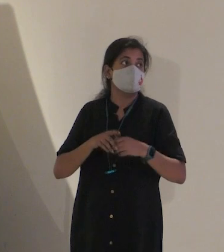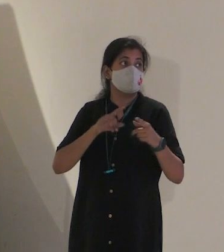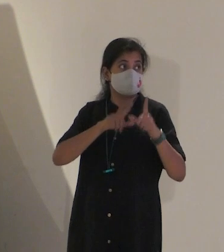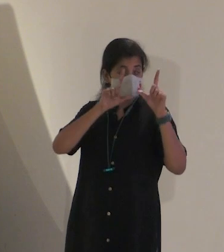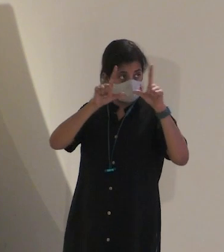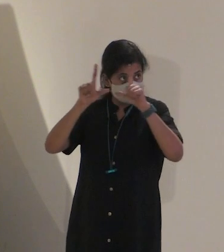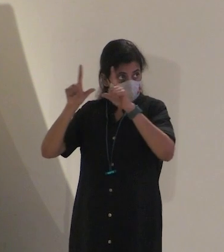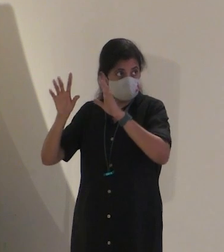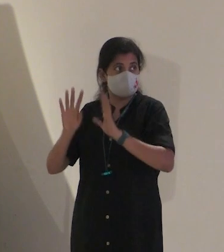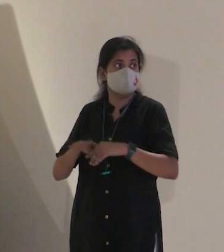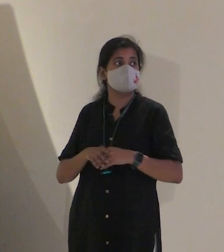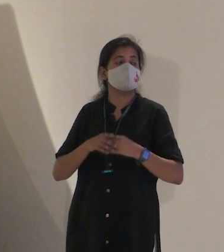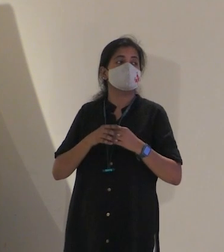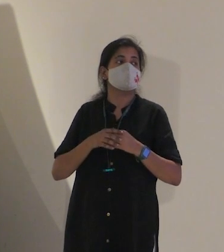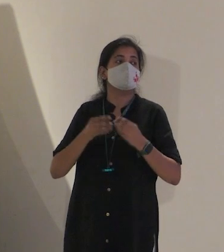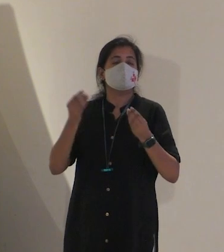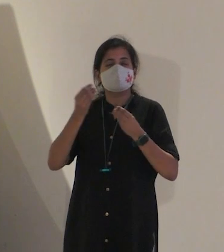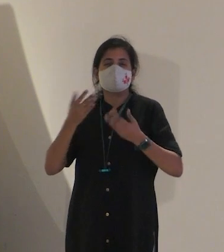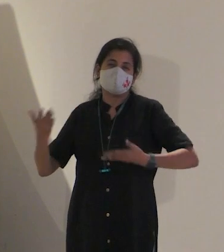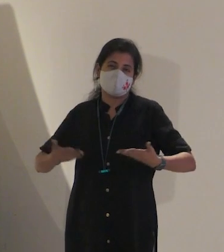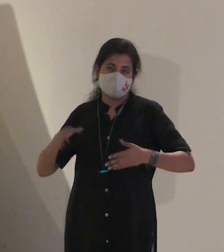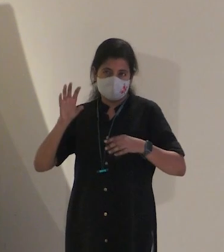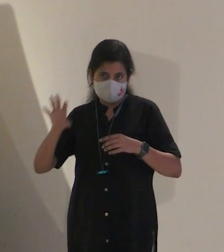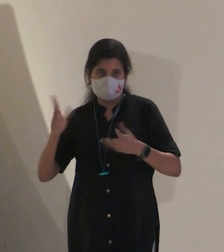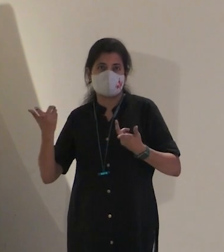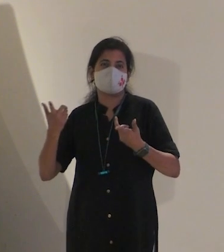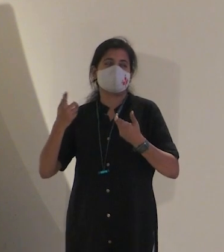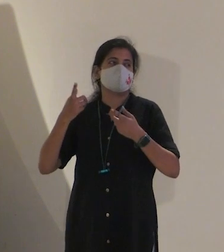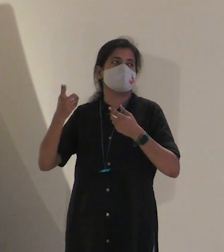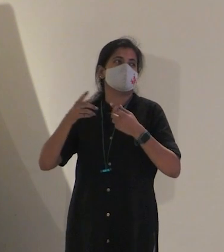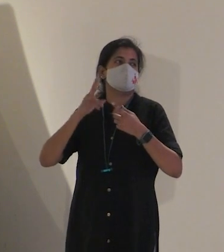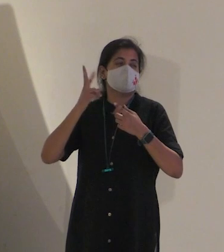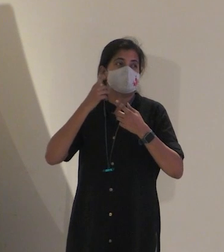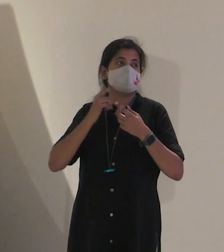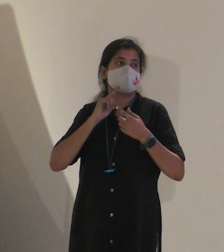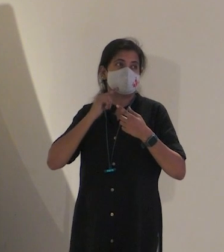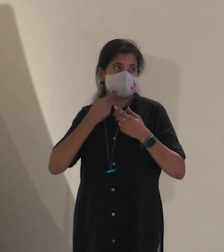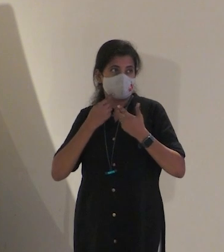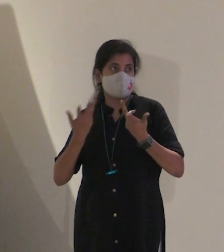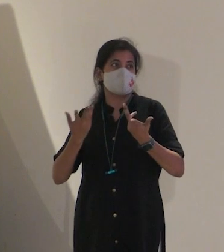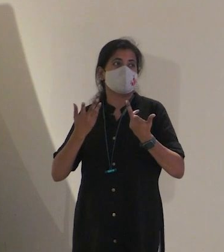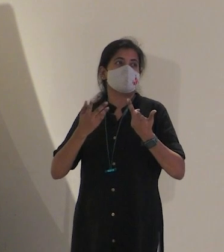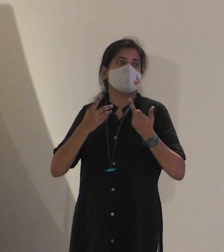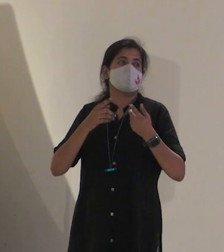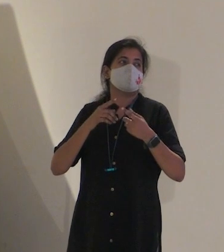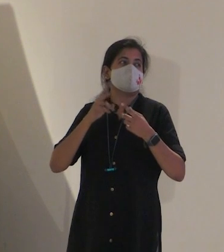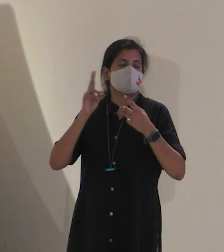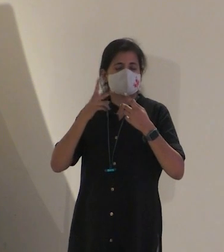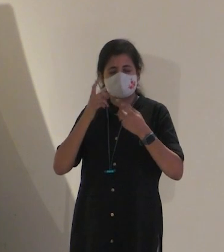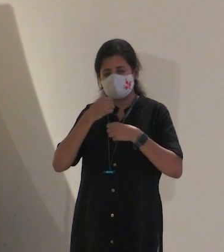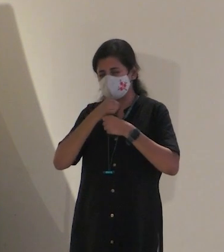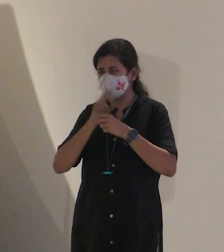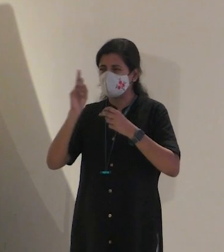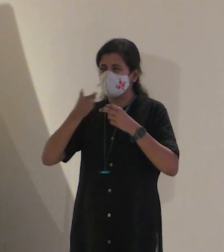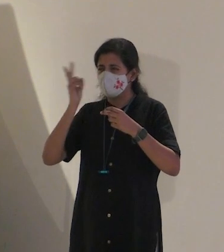installations on Bengal's checkered history of modernity with its reform and conservatism, with its